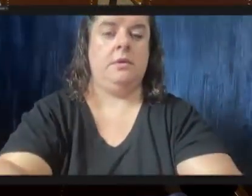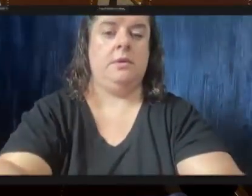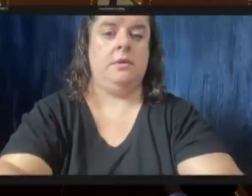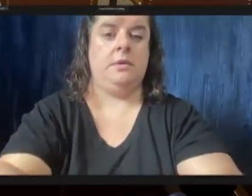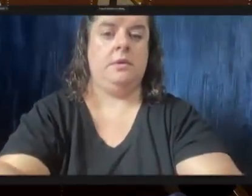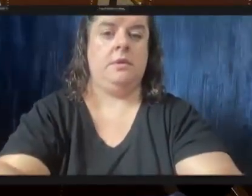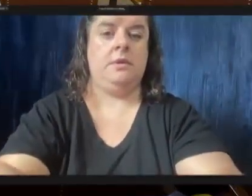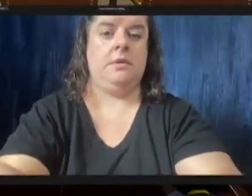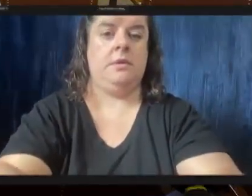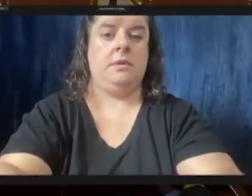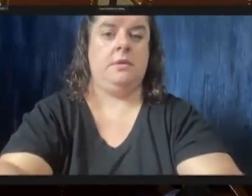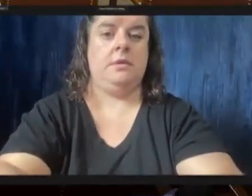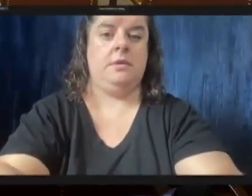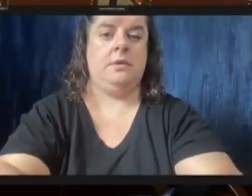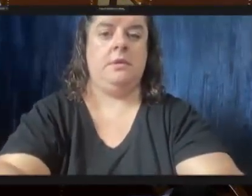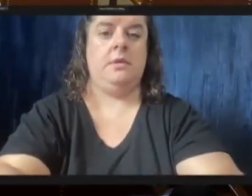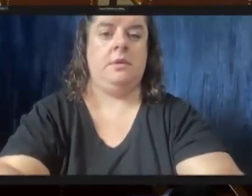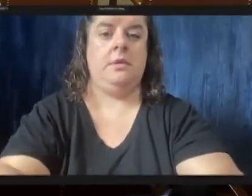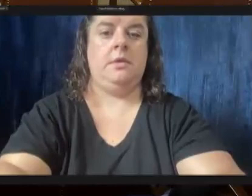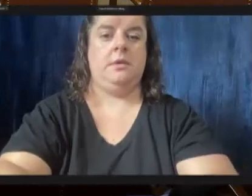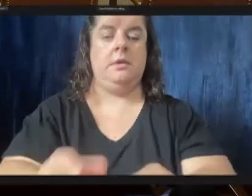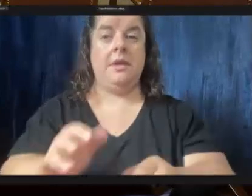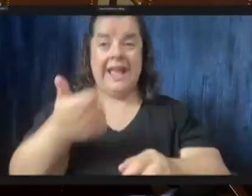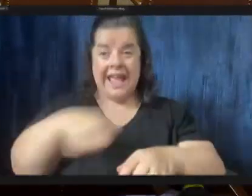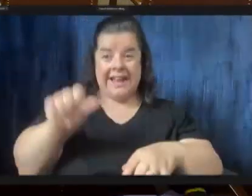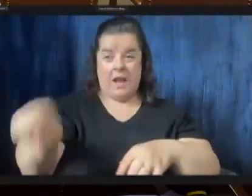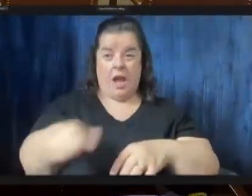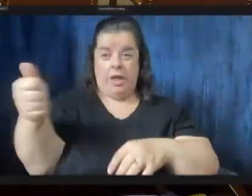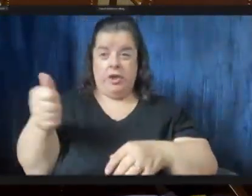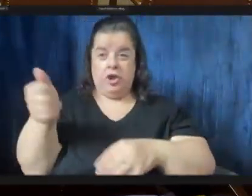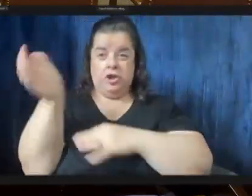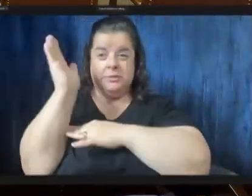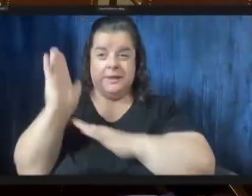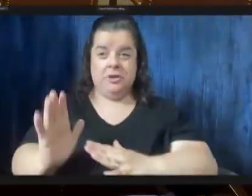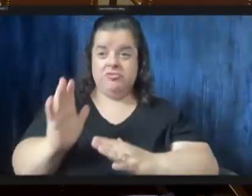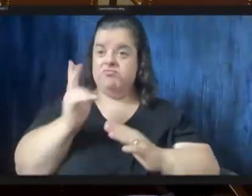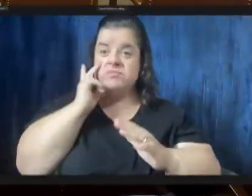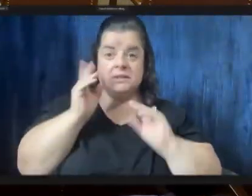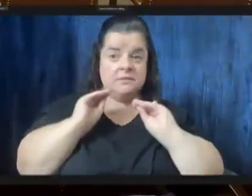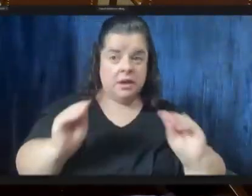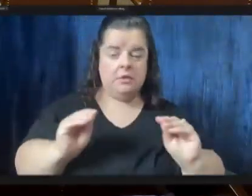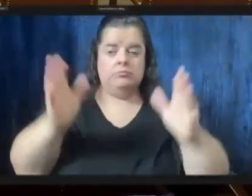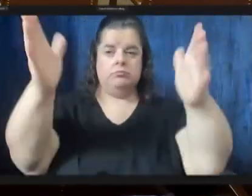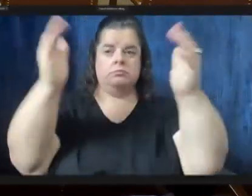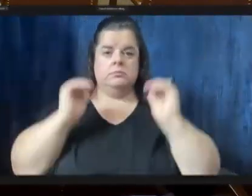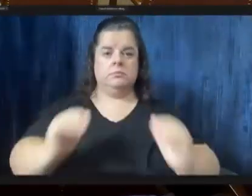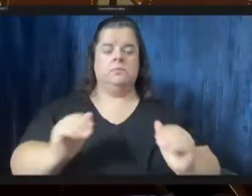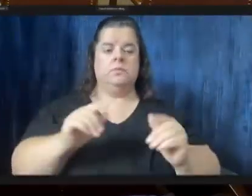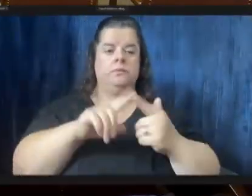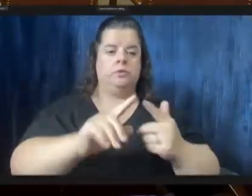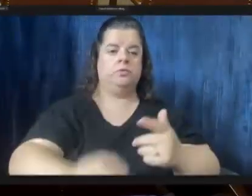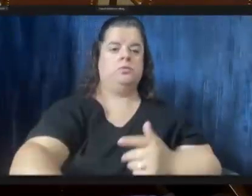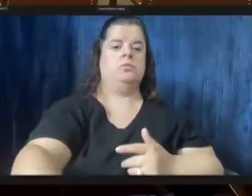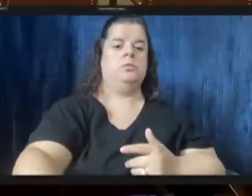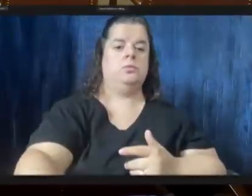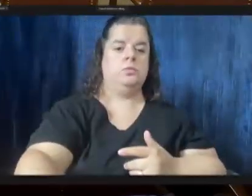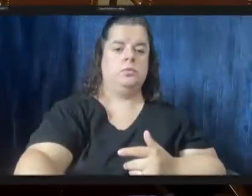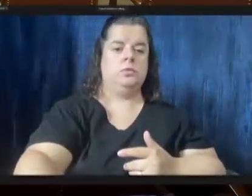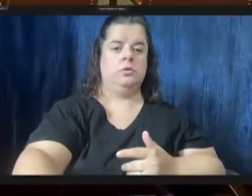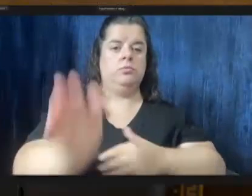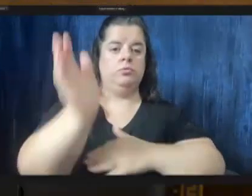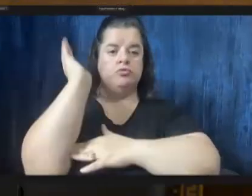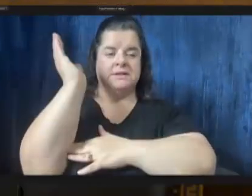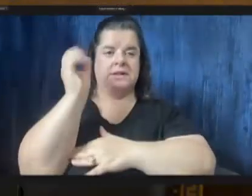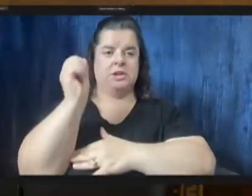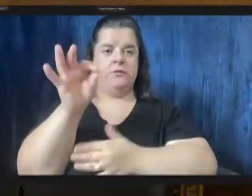Any other speakers? Thank you very much. Seeing none, we will now move to the presentation of